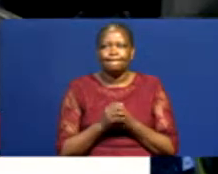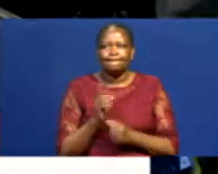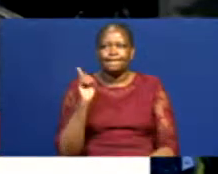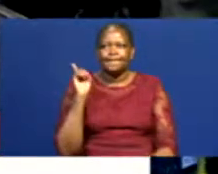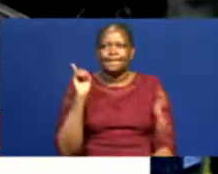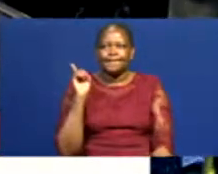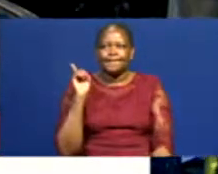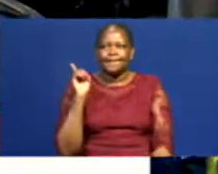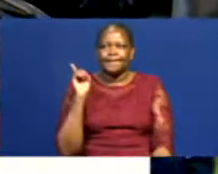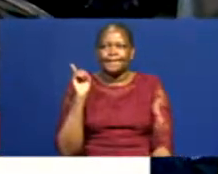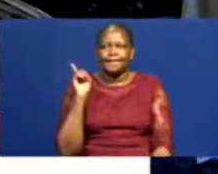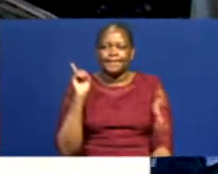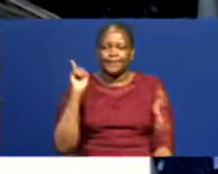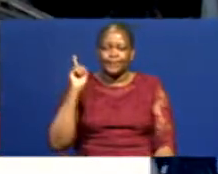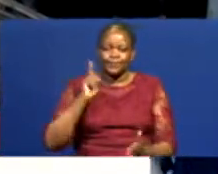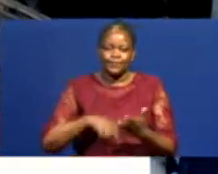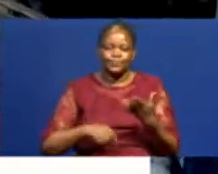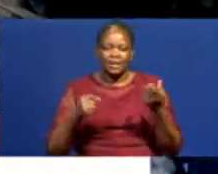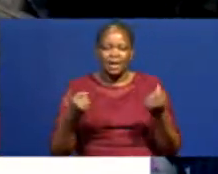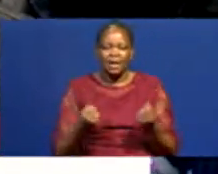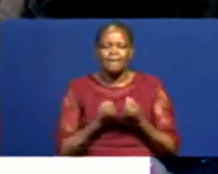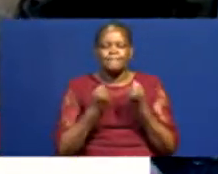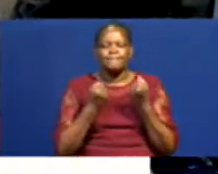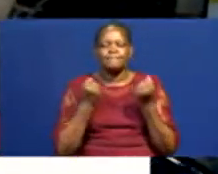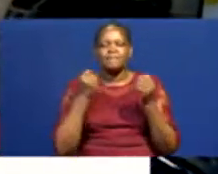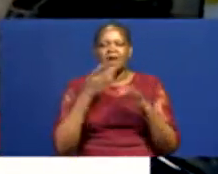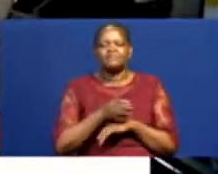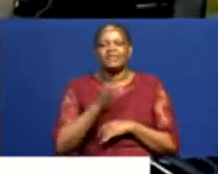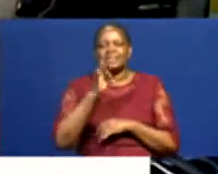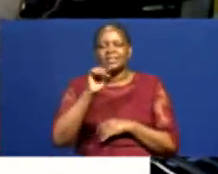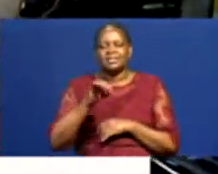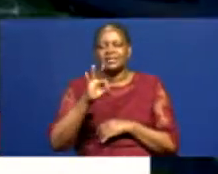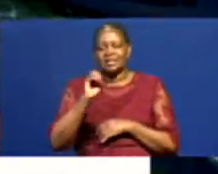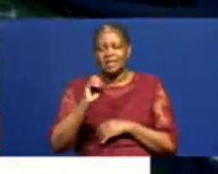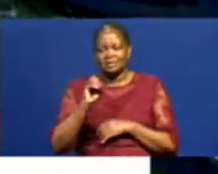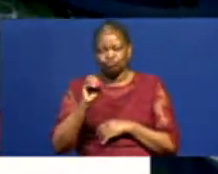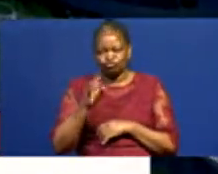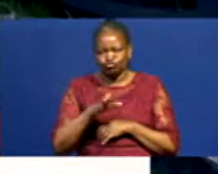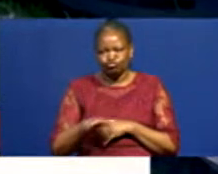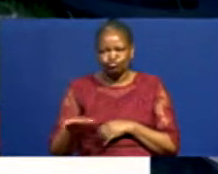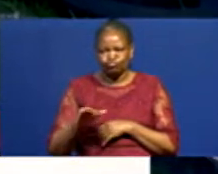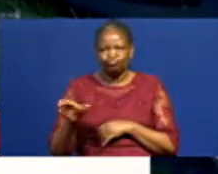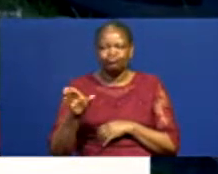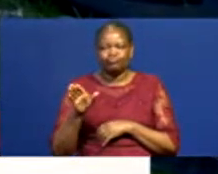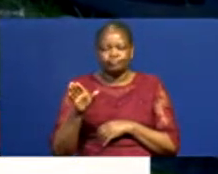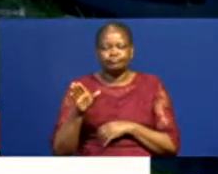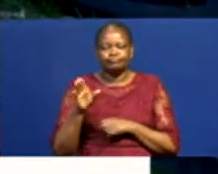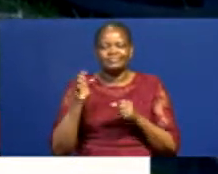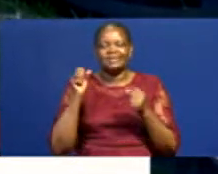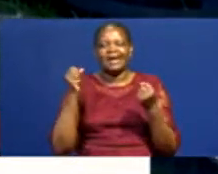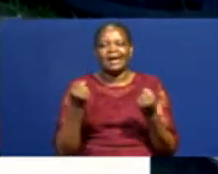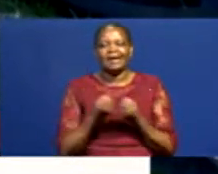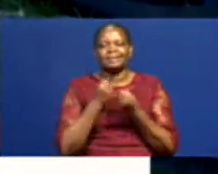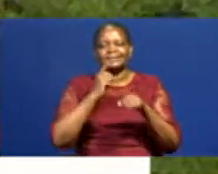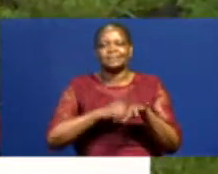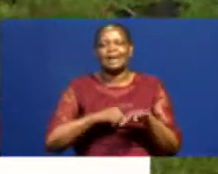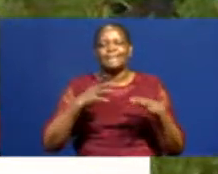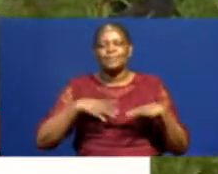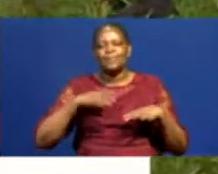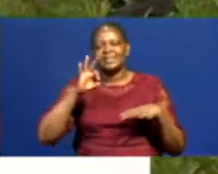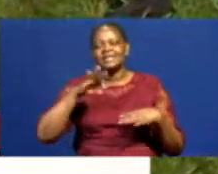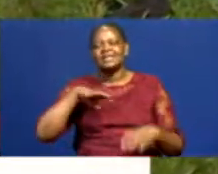This is the aftermath of the 3:30 a.m. road accident in which eight people died on the spot, among them